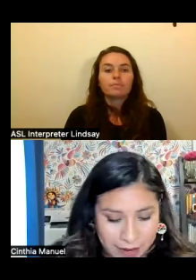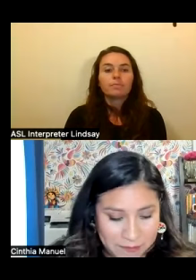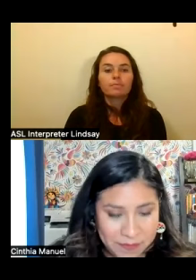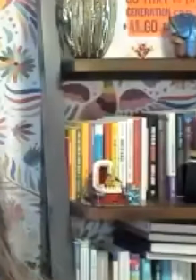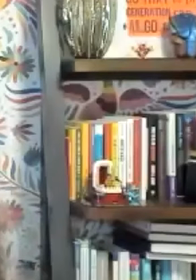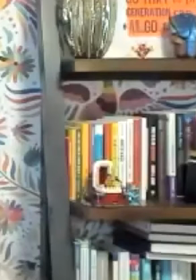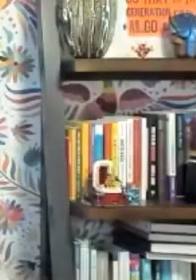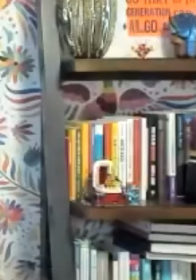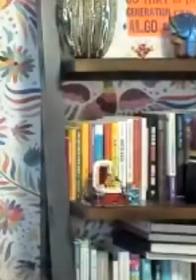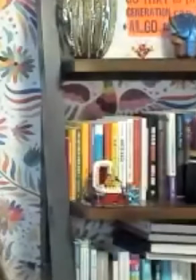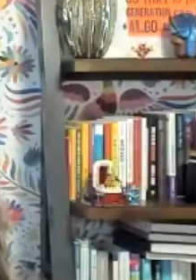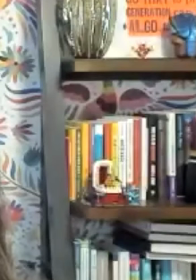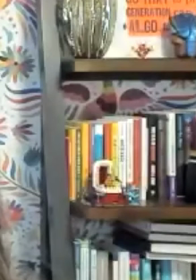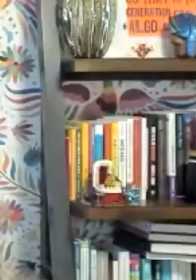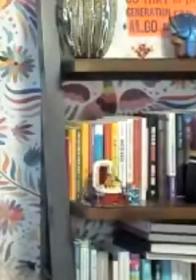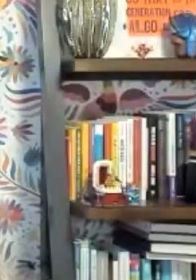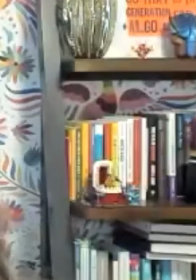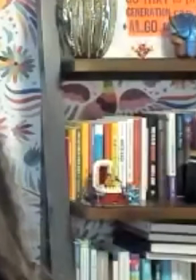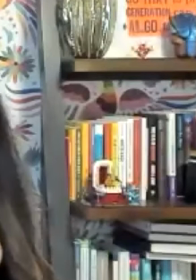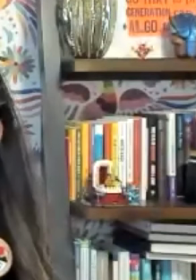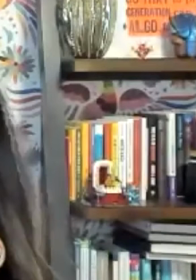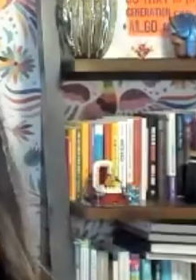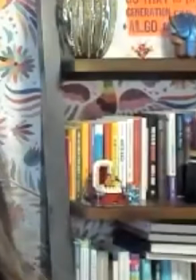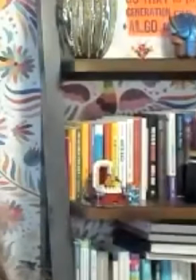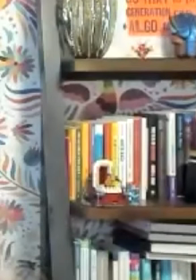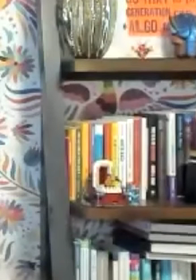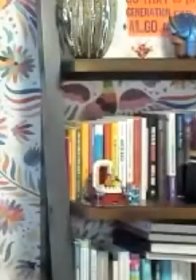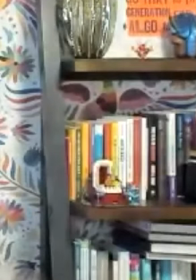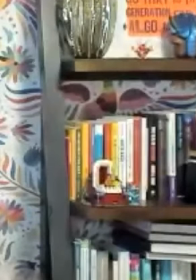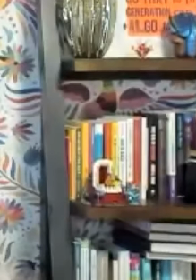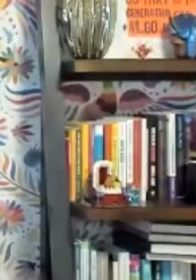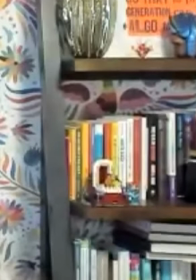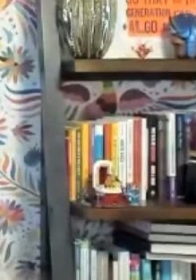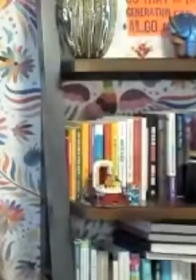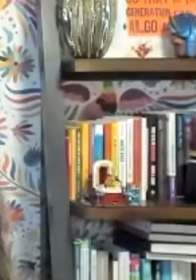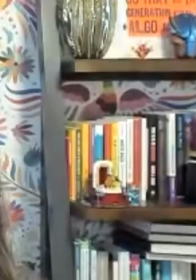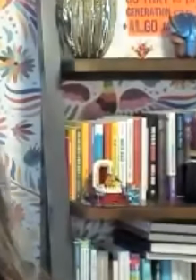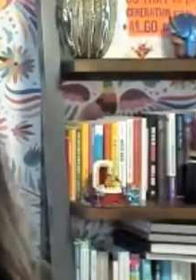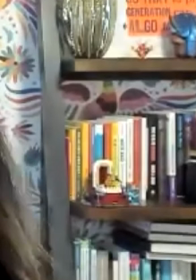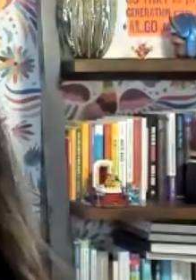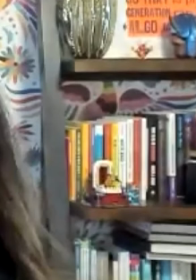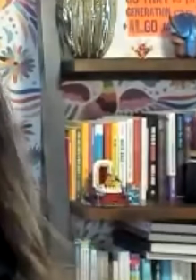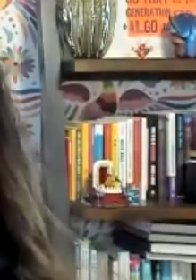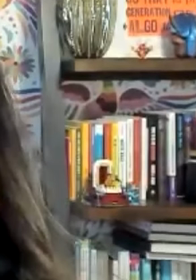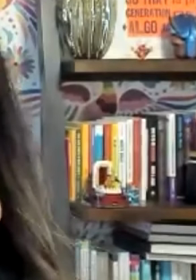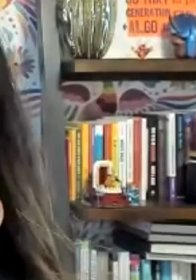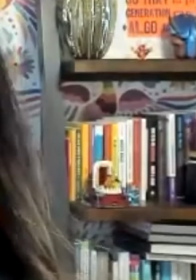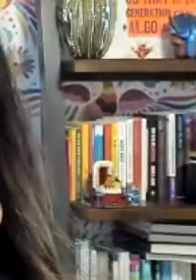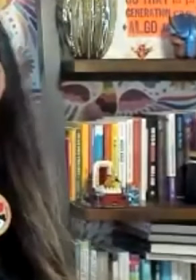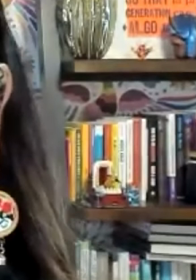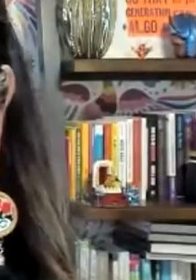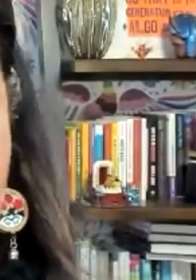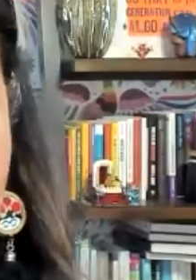All right. Well, we'll go to the next one. The next one was education. So education, their